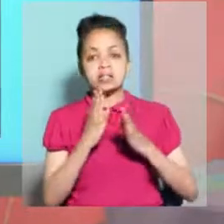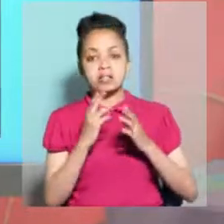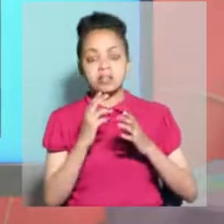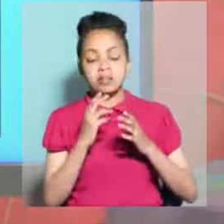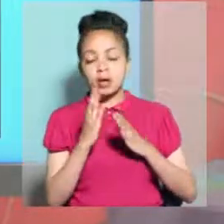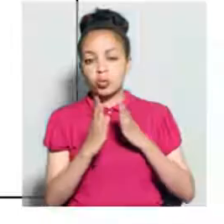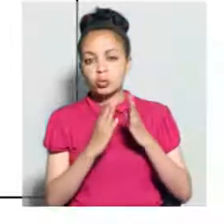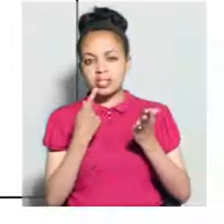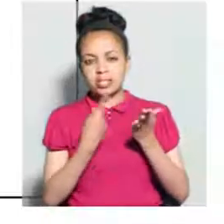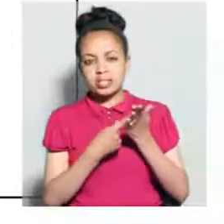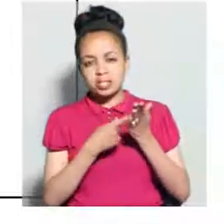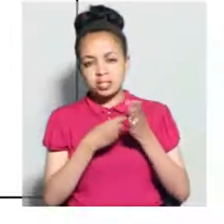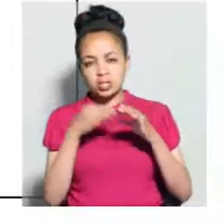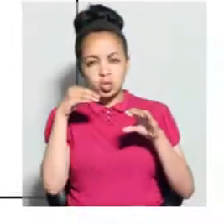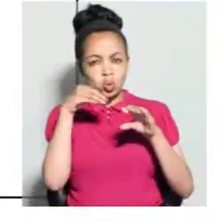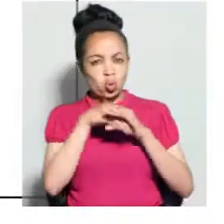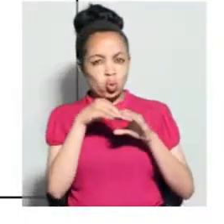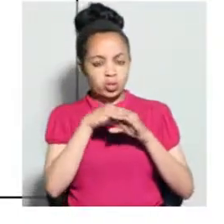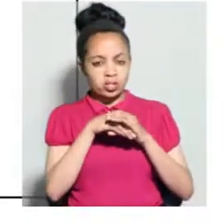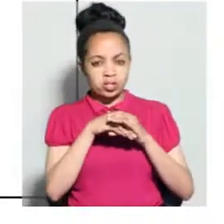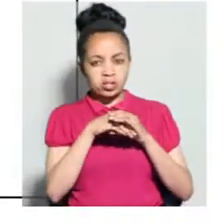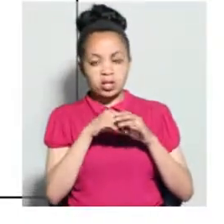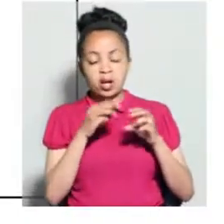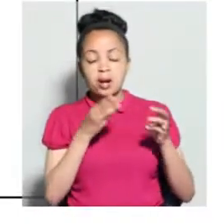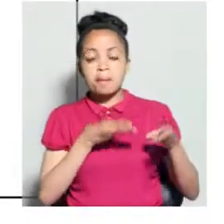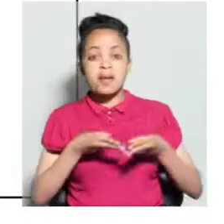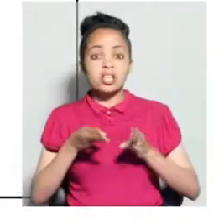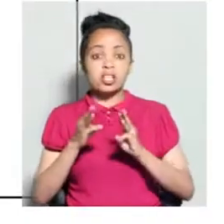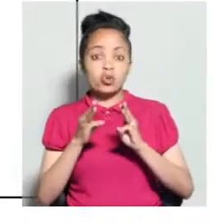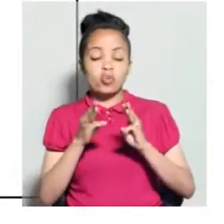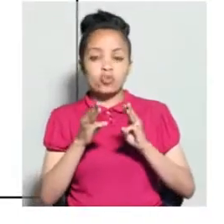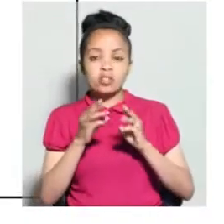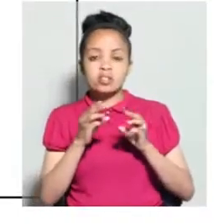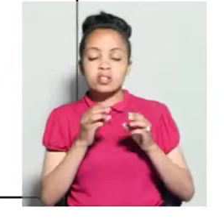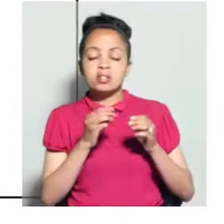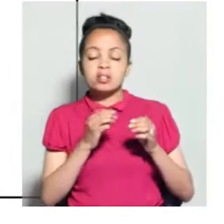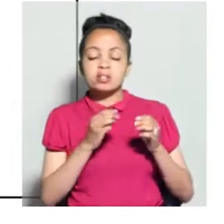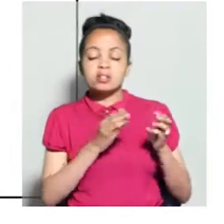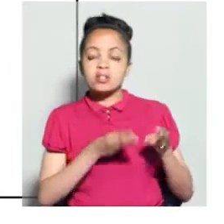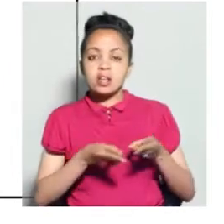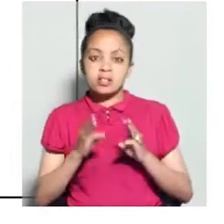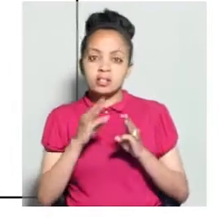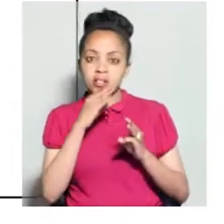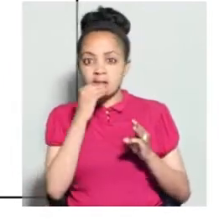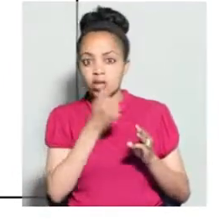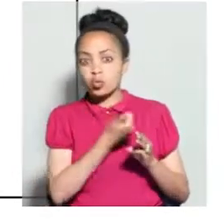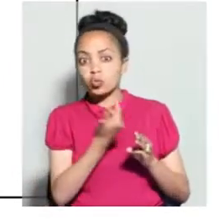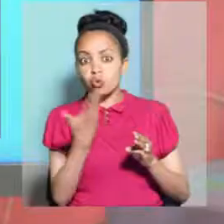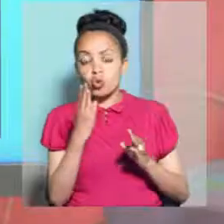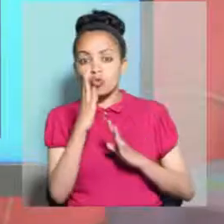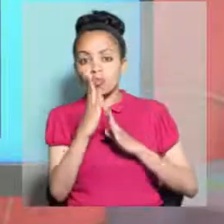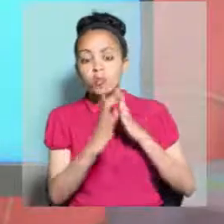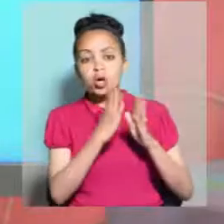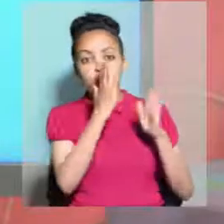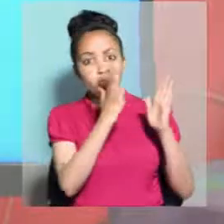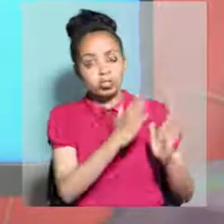main content of this lesson are method of science, tool of biologist. Student,